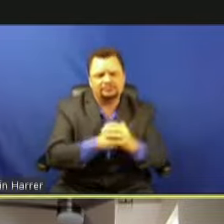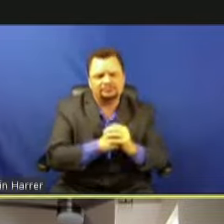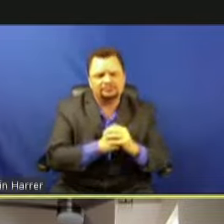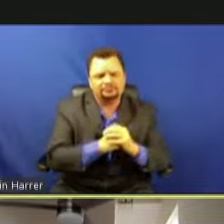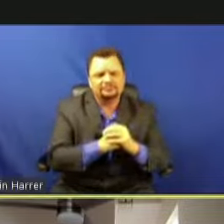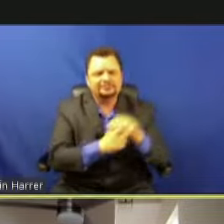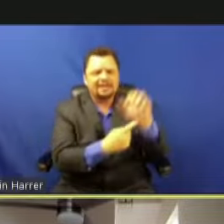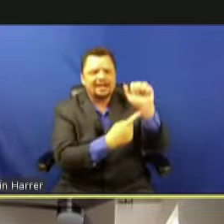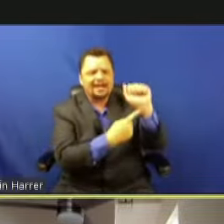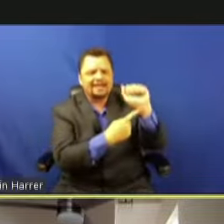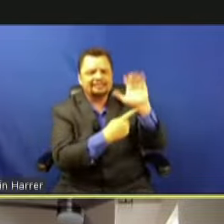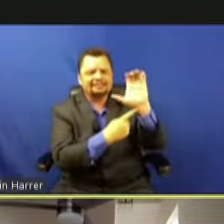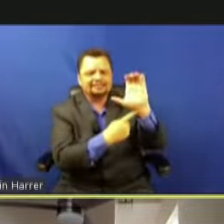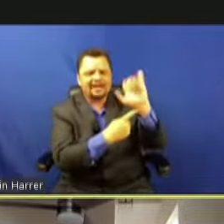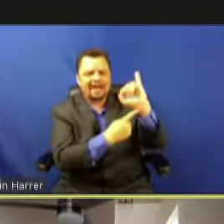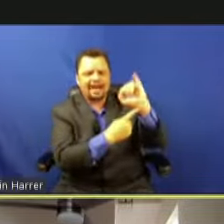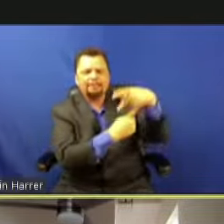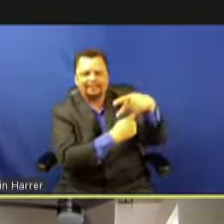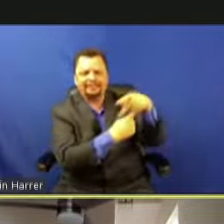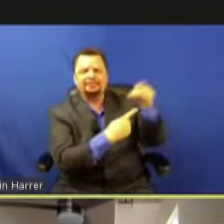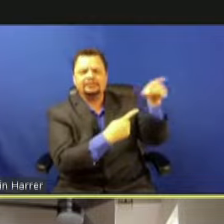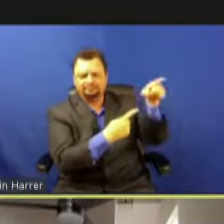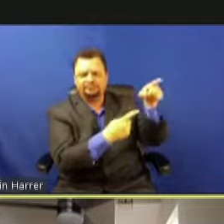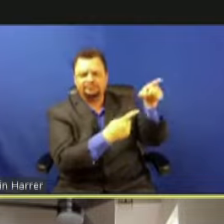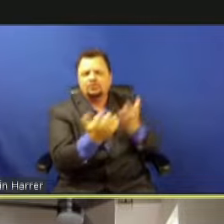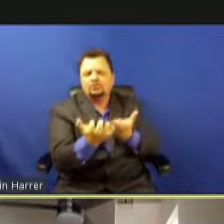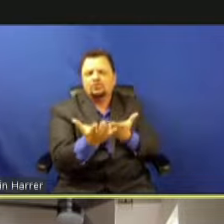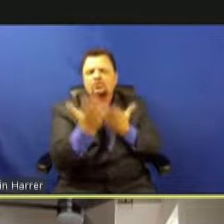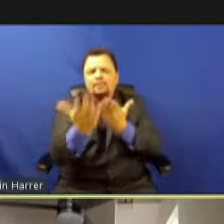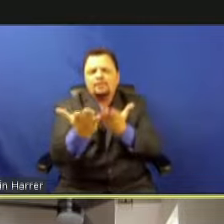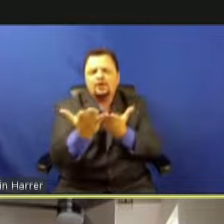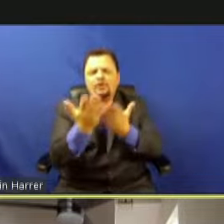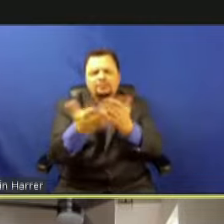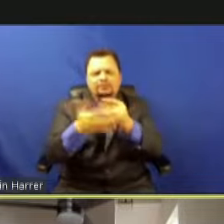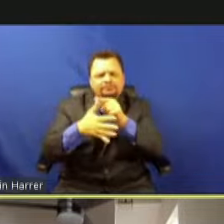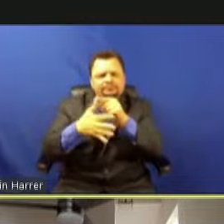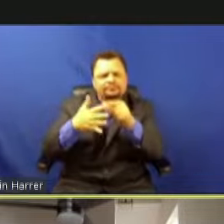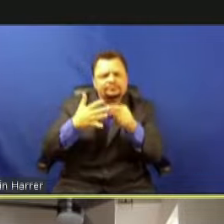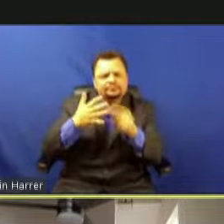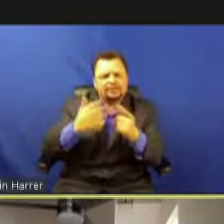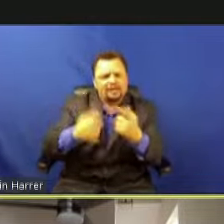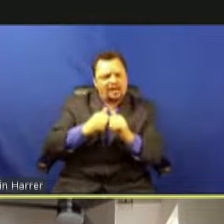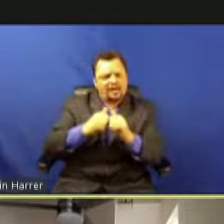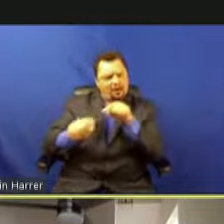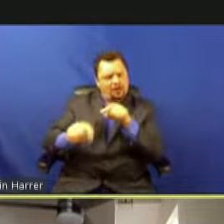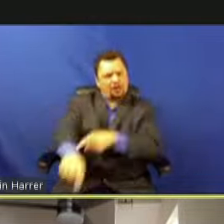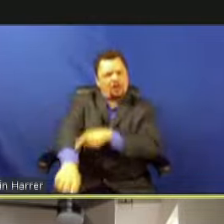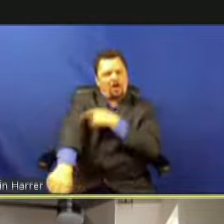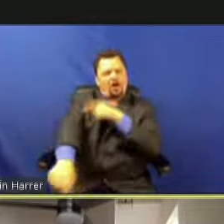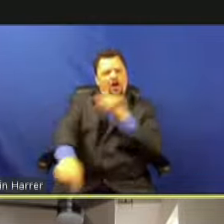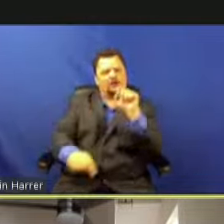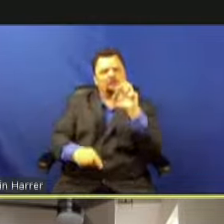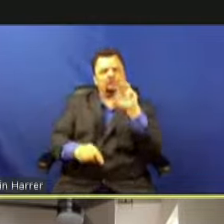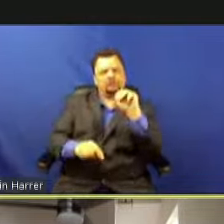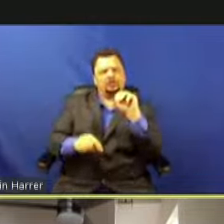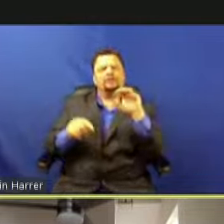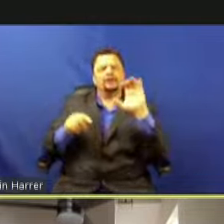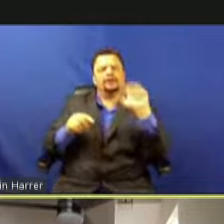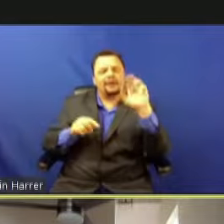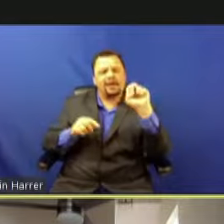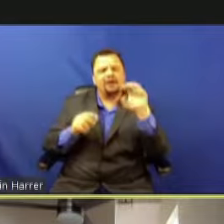for their residents and staff between the 20th of September and the 11th of October, not later than the 18th of